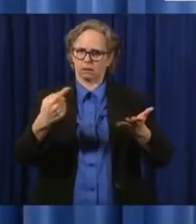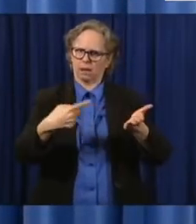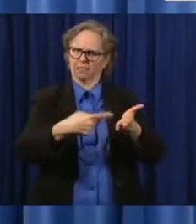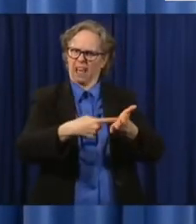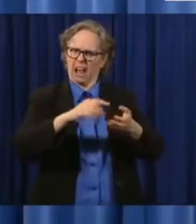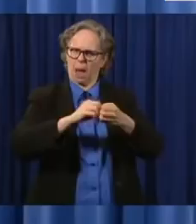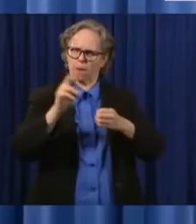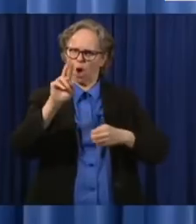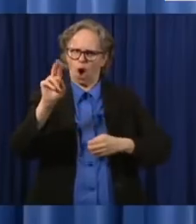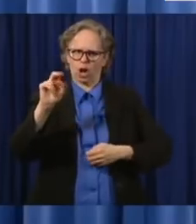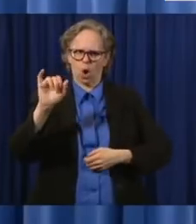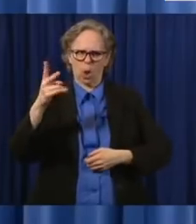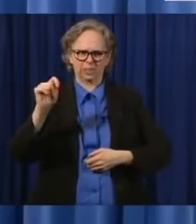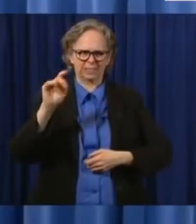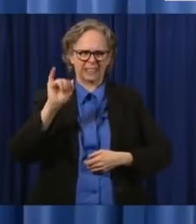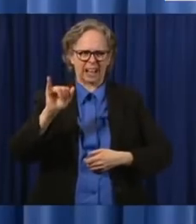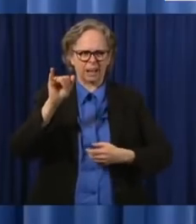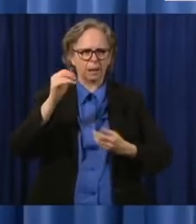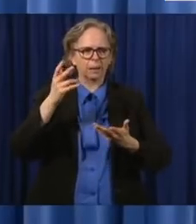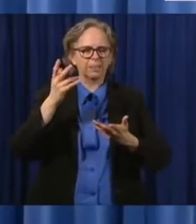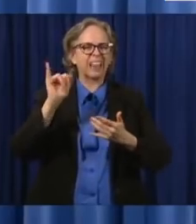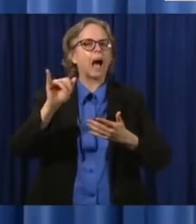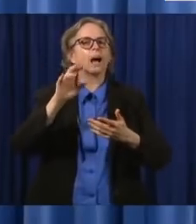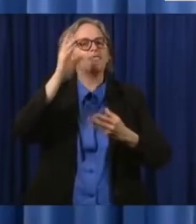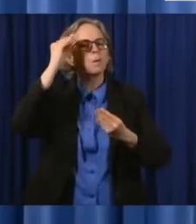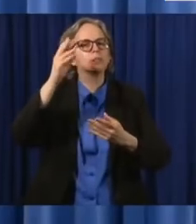2 weeks ago.